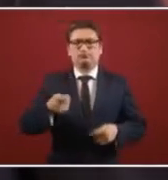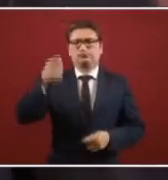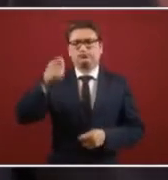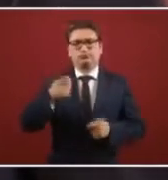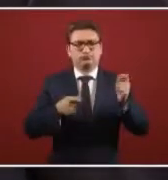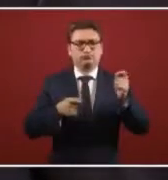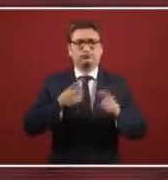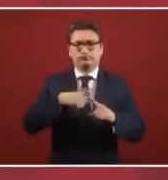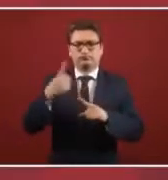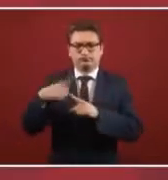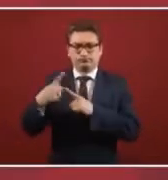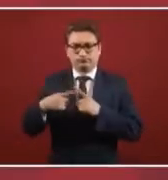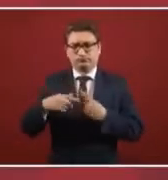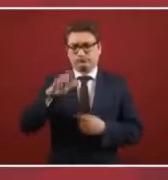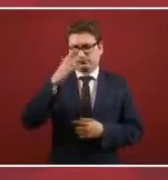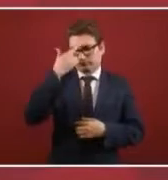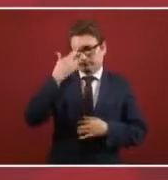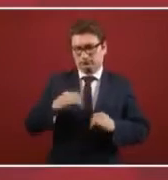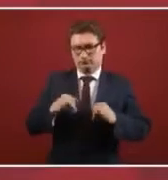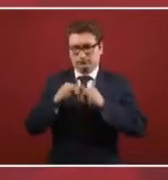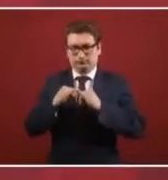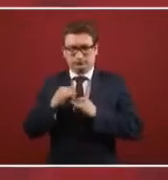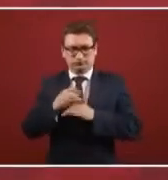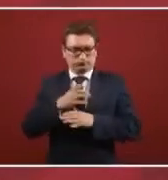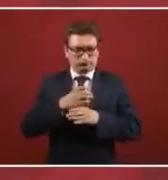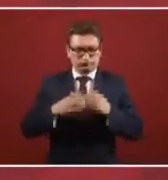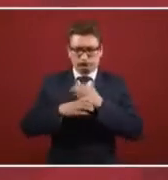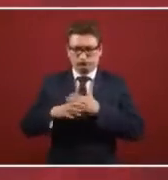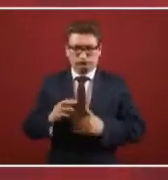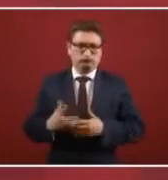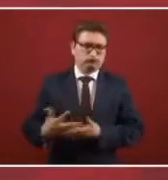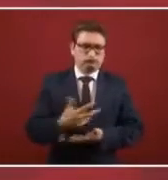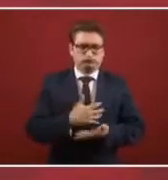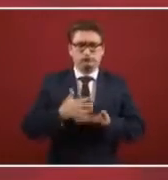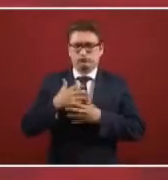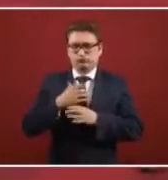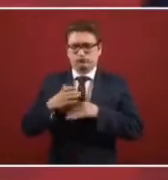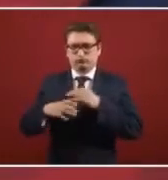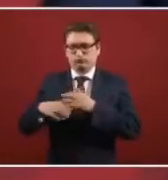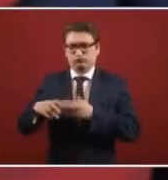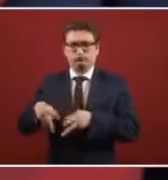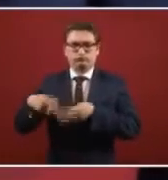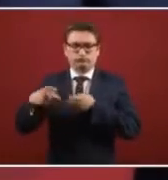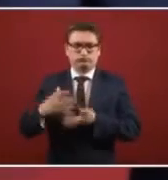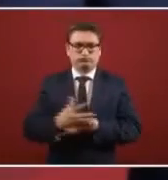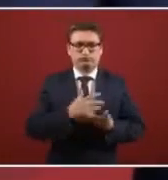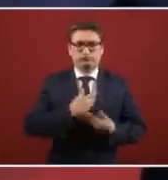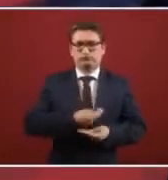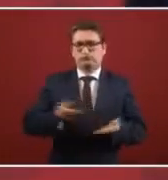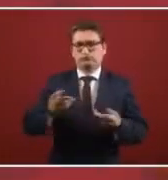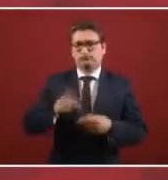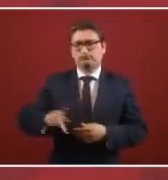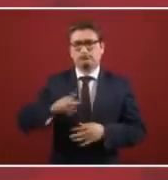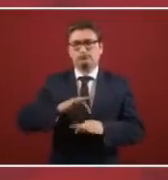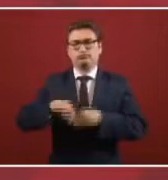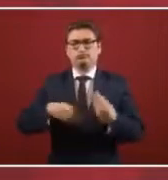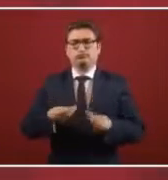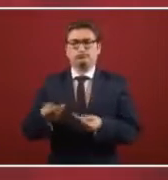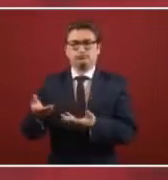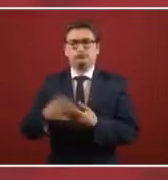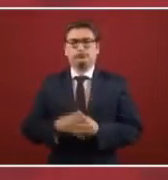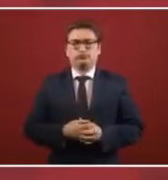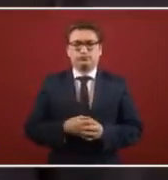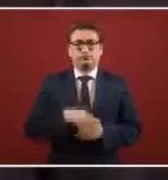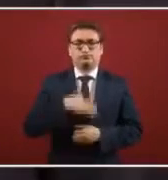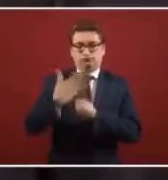Instituto para devolverle al auction pueblo lo and robado. the institute to return to the people that which was stolen, and a